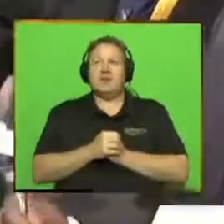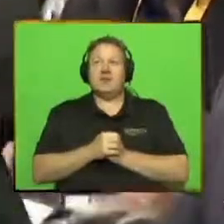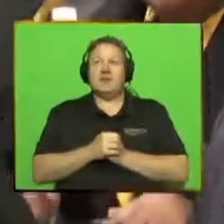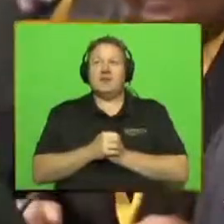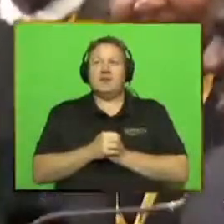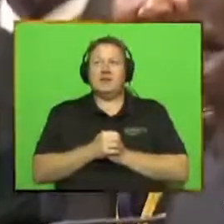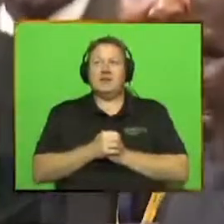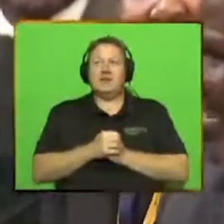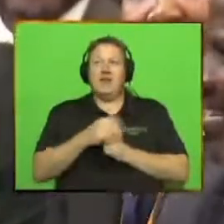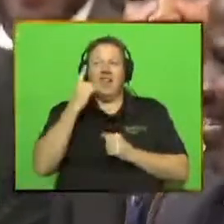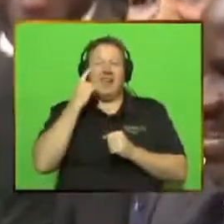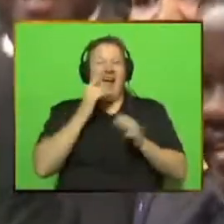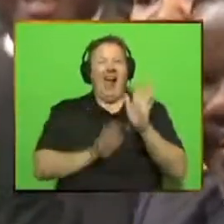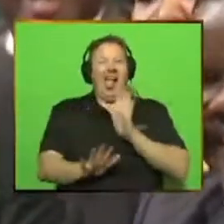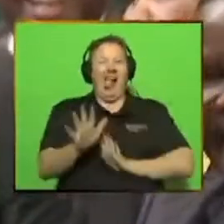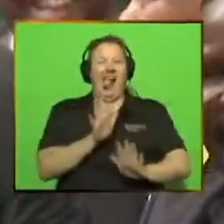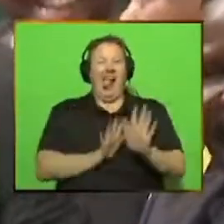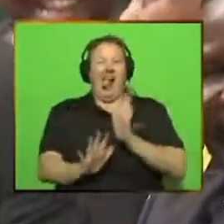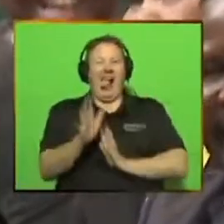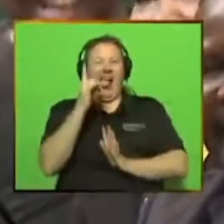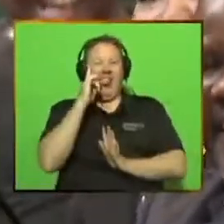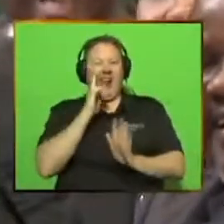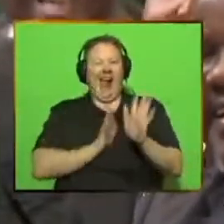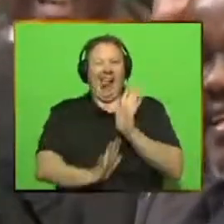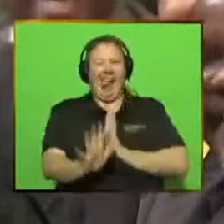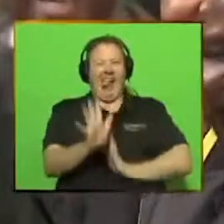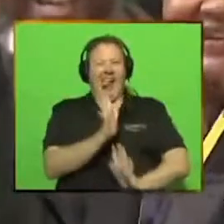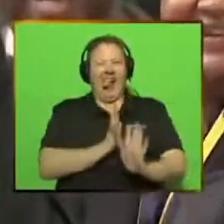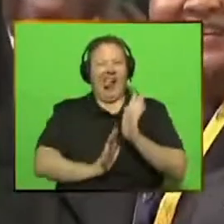I think he's reluctant.